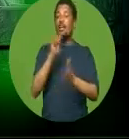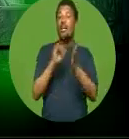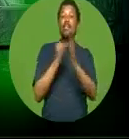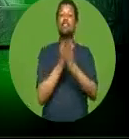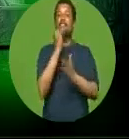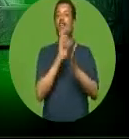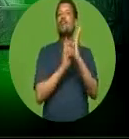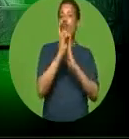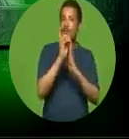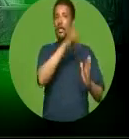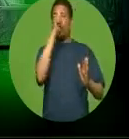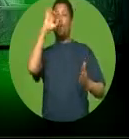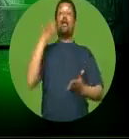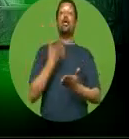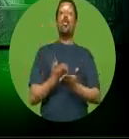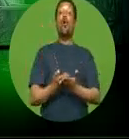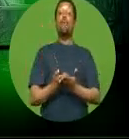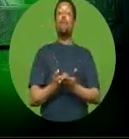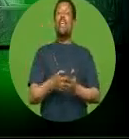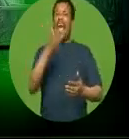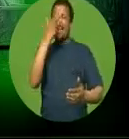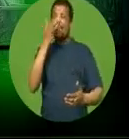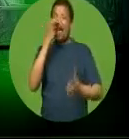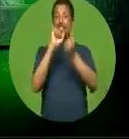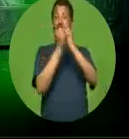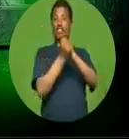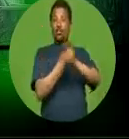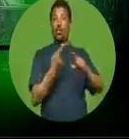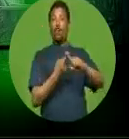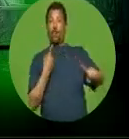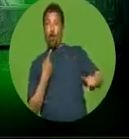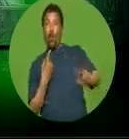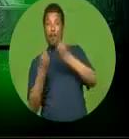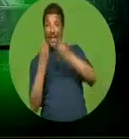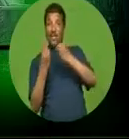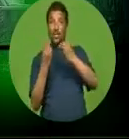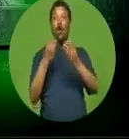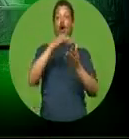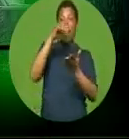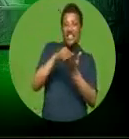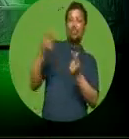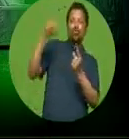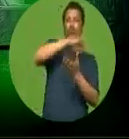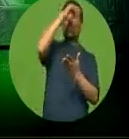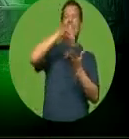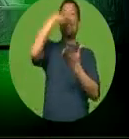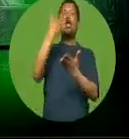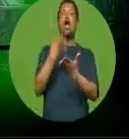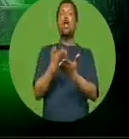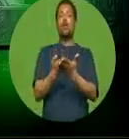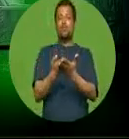development. The Ethiopian economy experienced changes from market-oriented to centrally planned